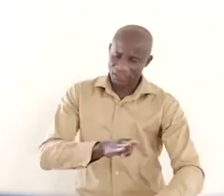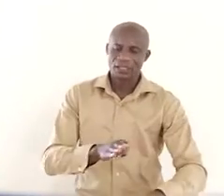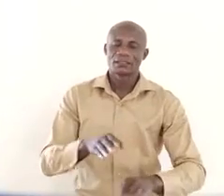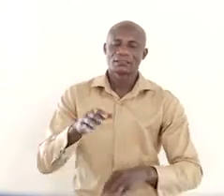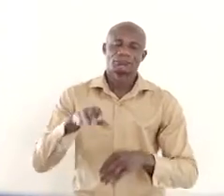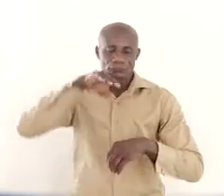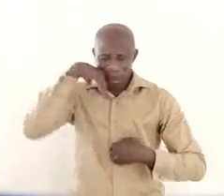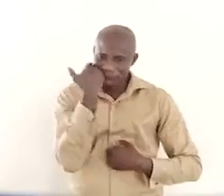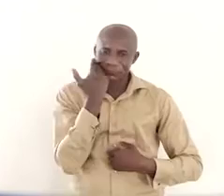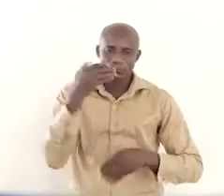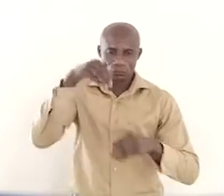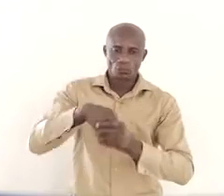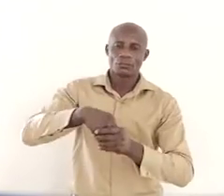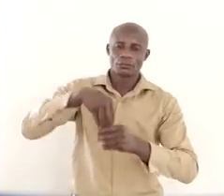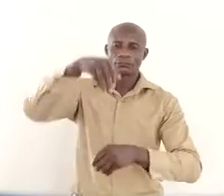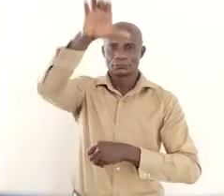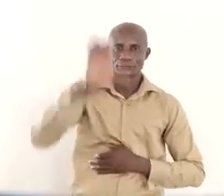death on the cross.